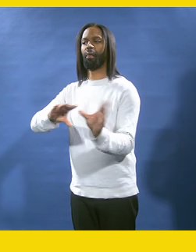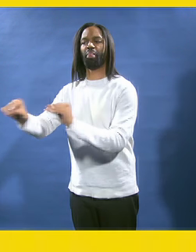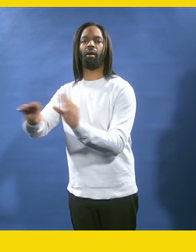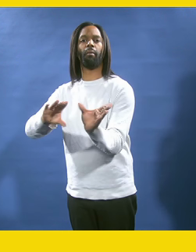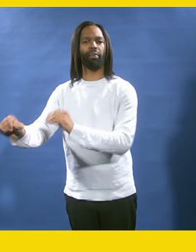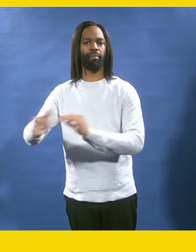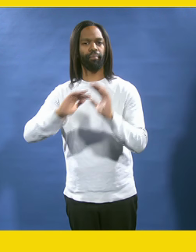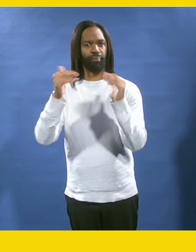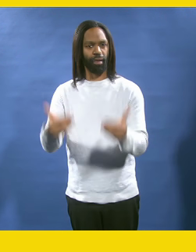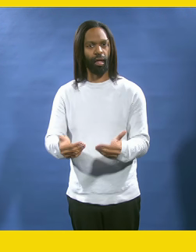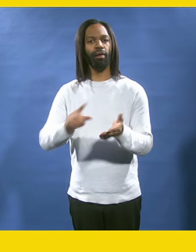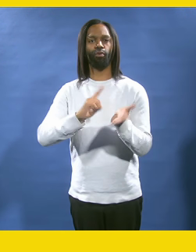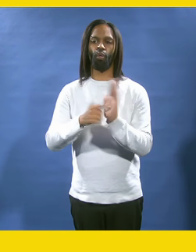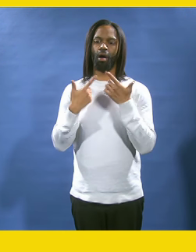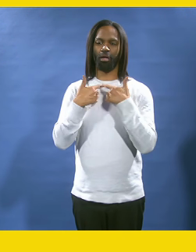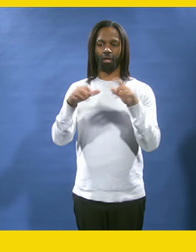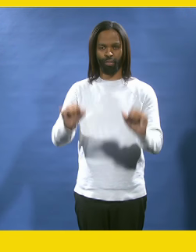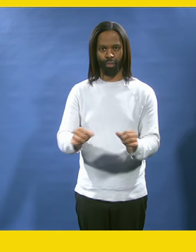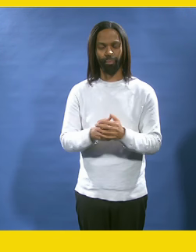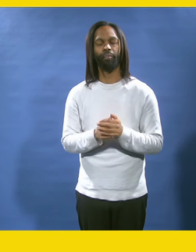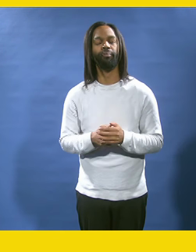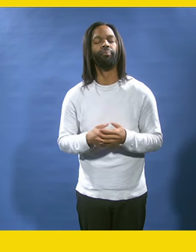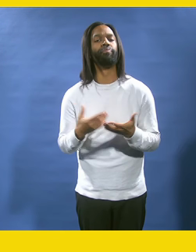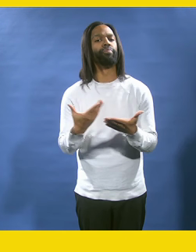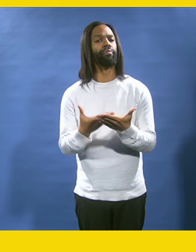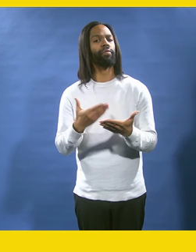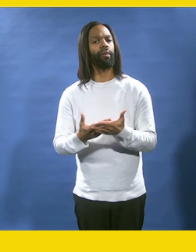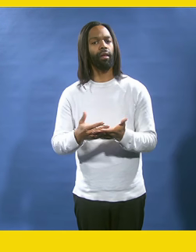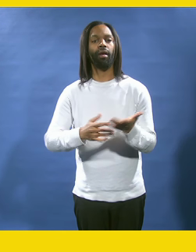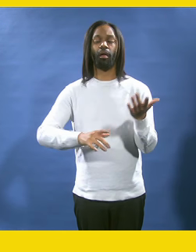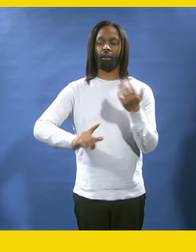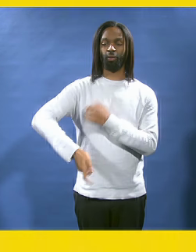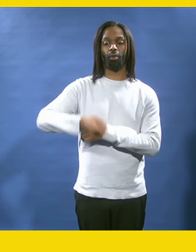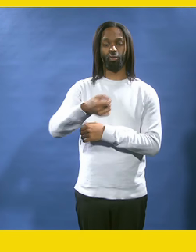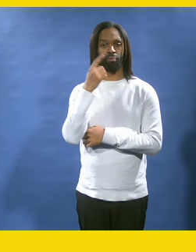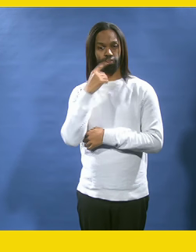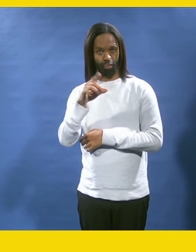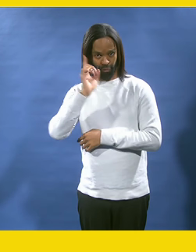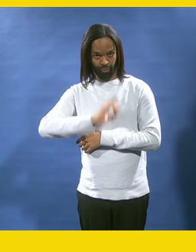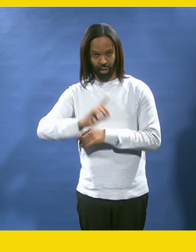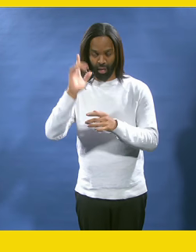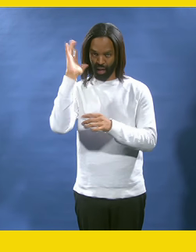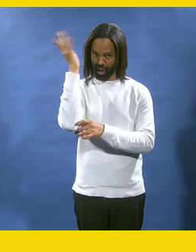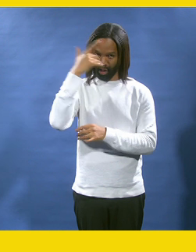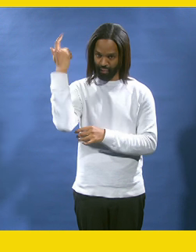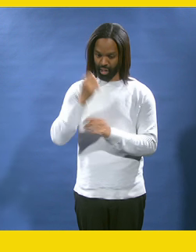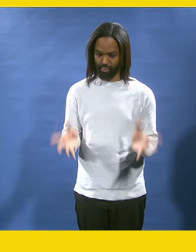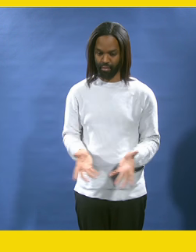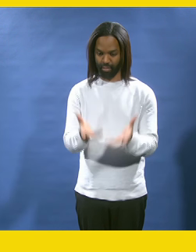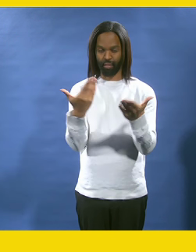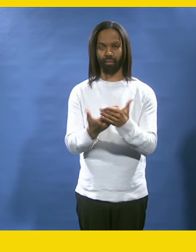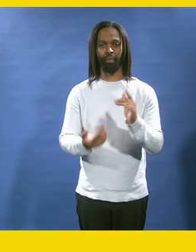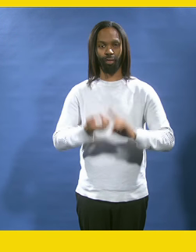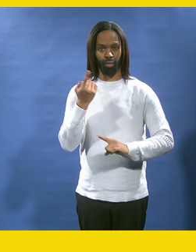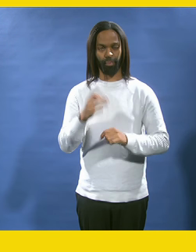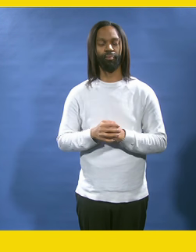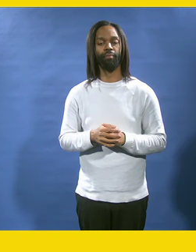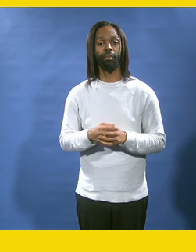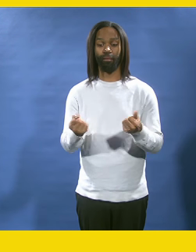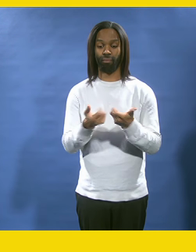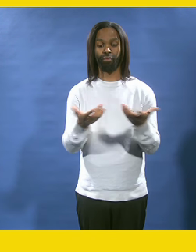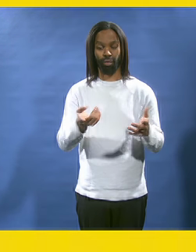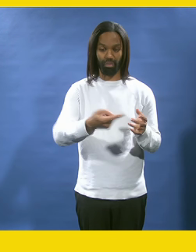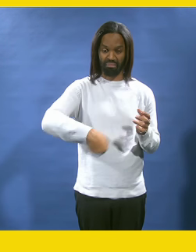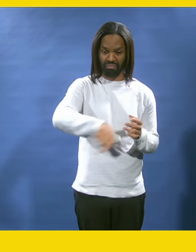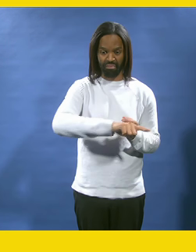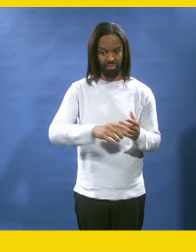girls. Many Afghan girls are still denied education even in neighboring countries. I call for the